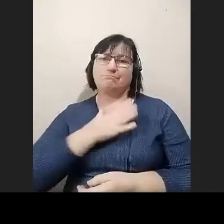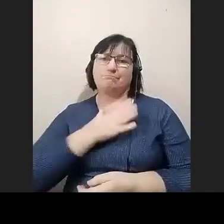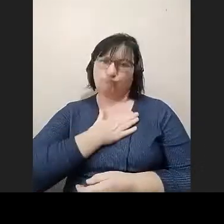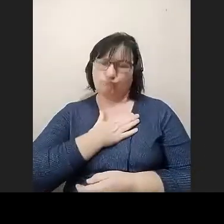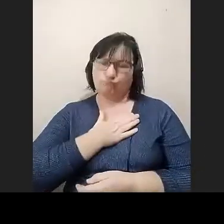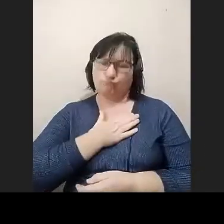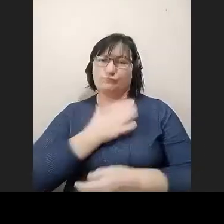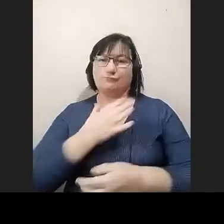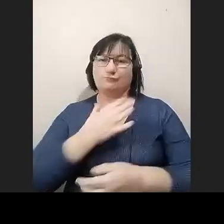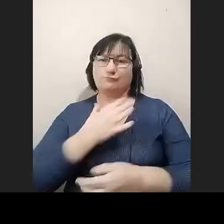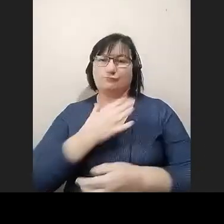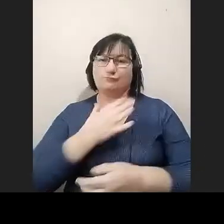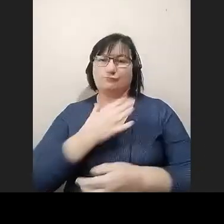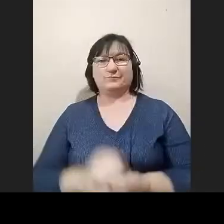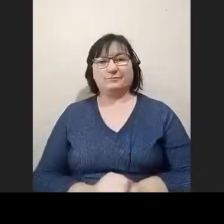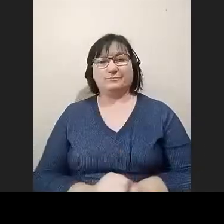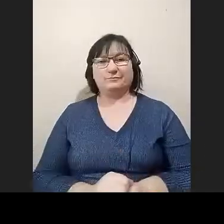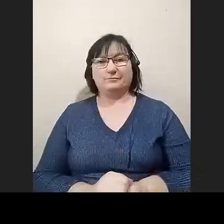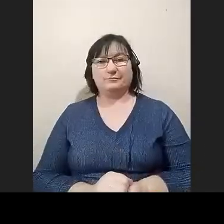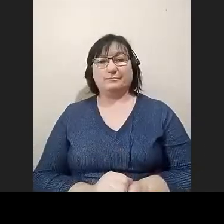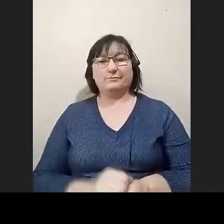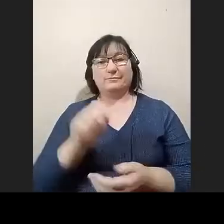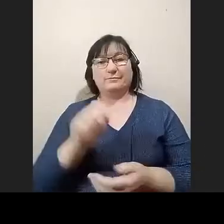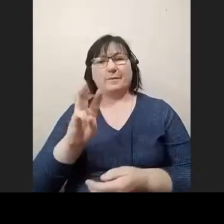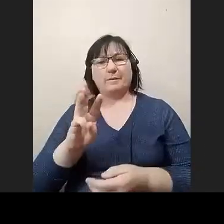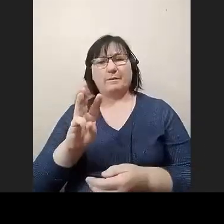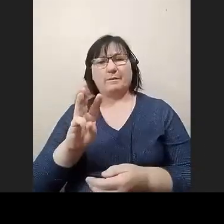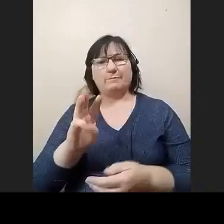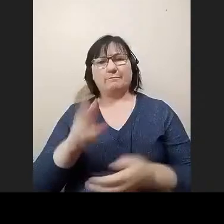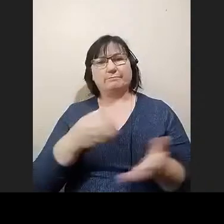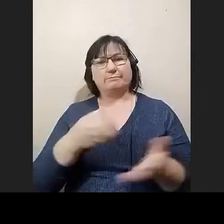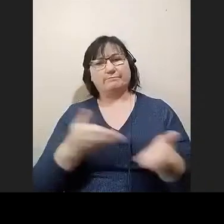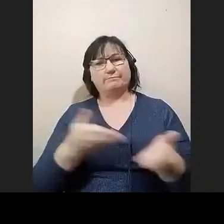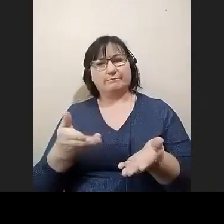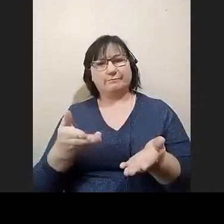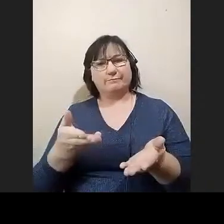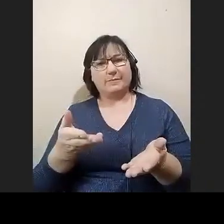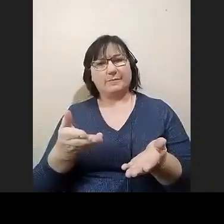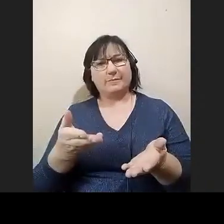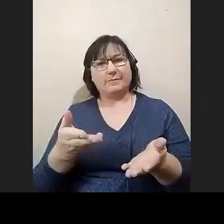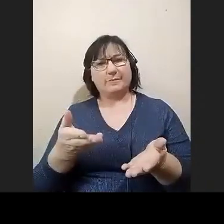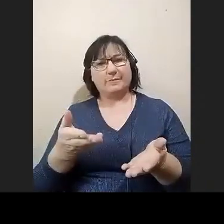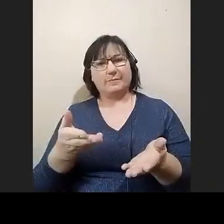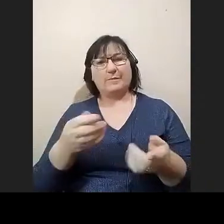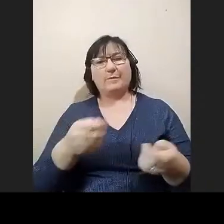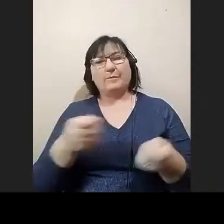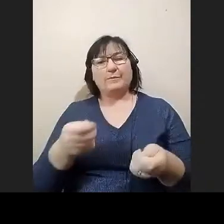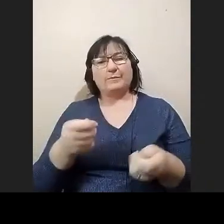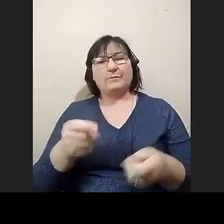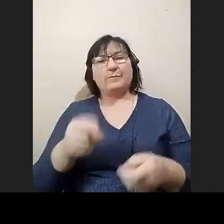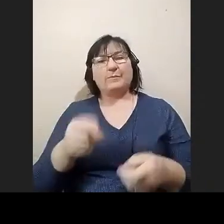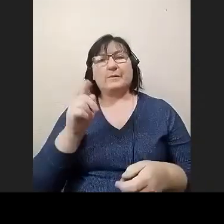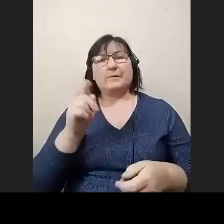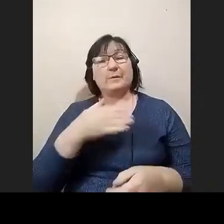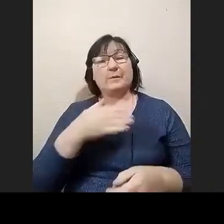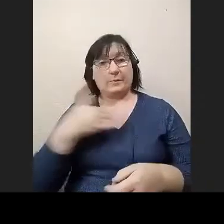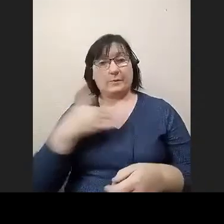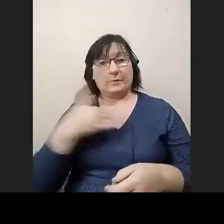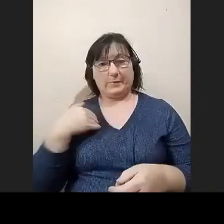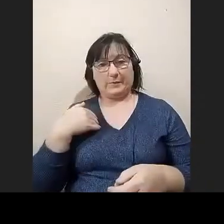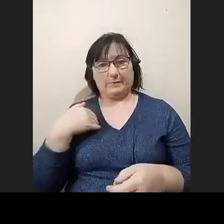webinar, we would like to invite Ms. Dipuo Mbalazi to the screen to open the session for